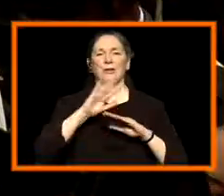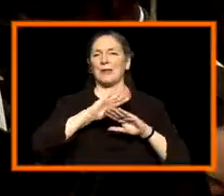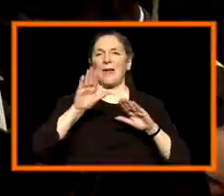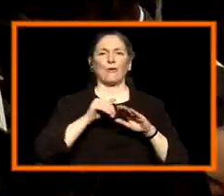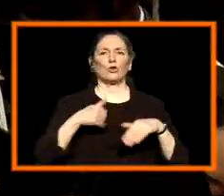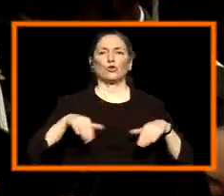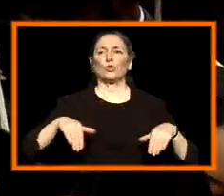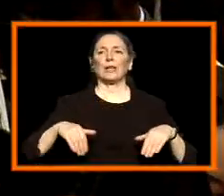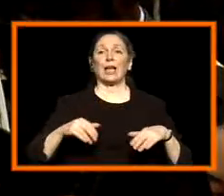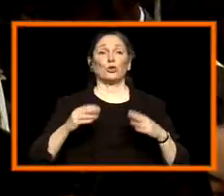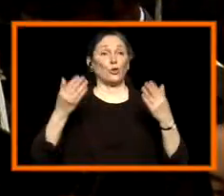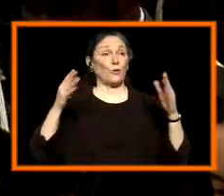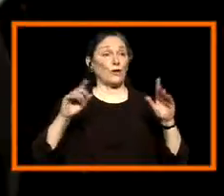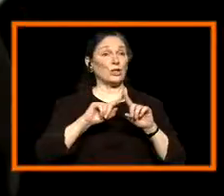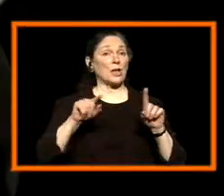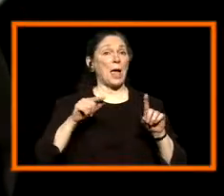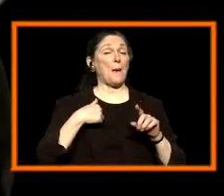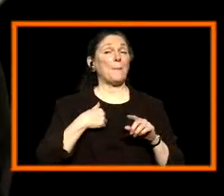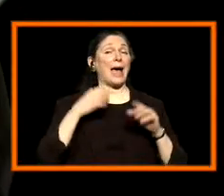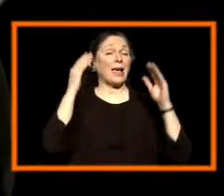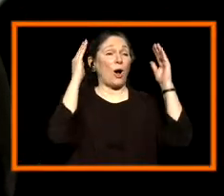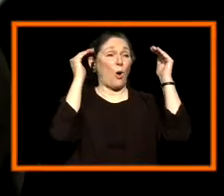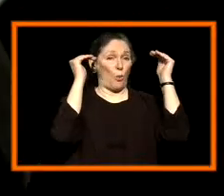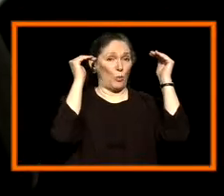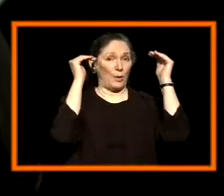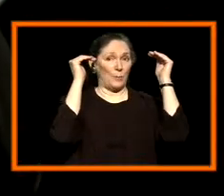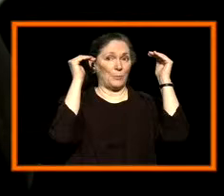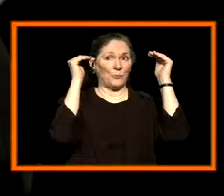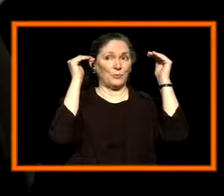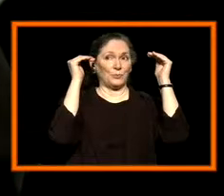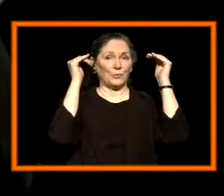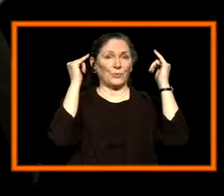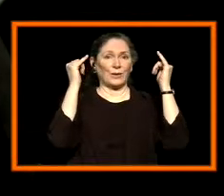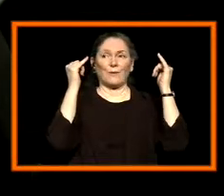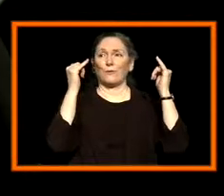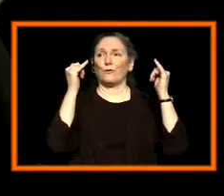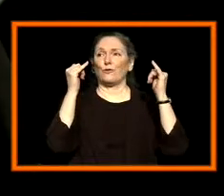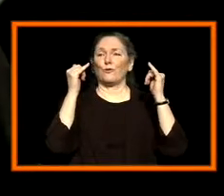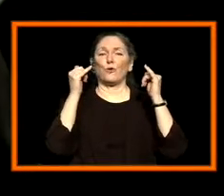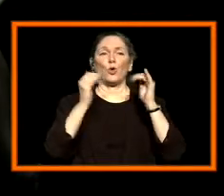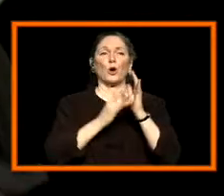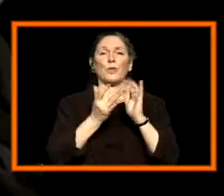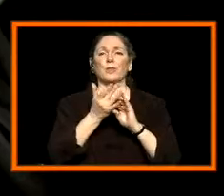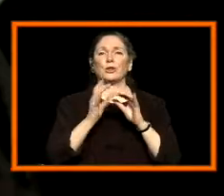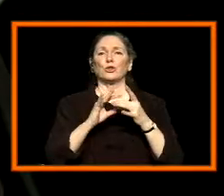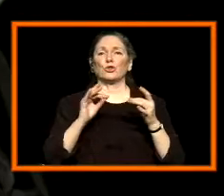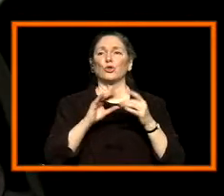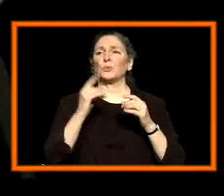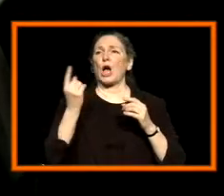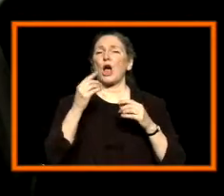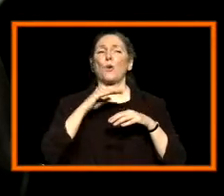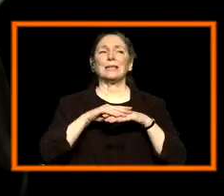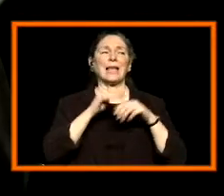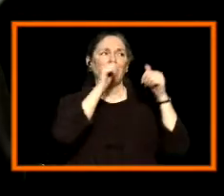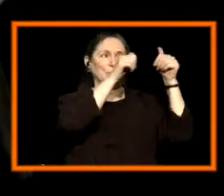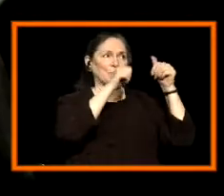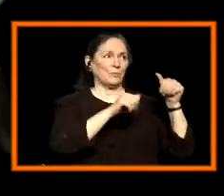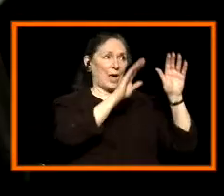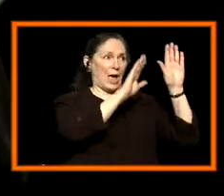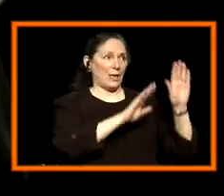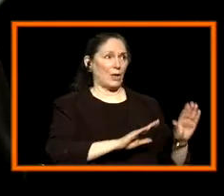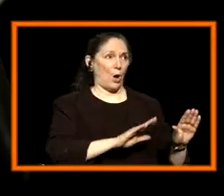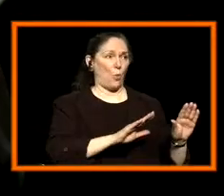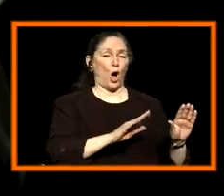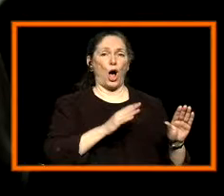finish. And my beaking hope, the scripture that I always have on my wall, it's even